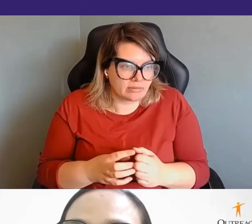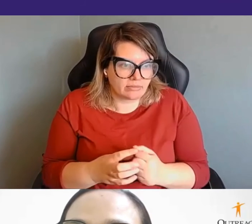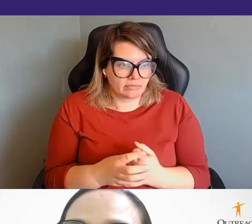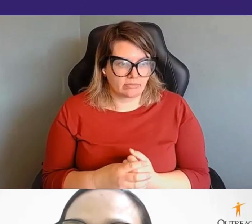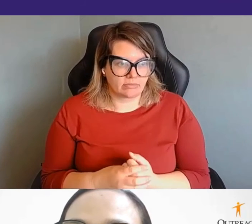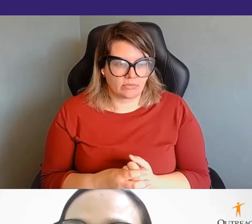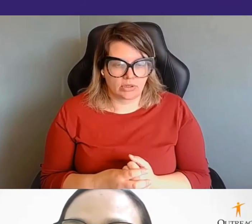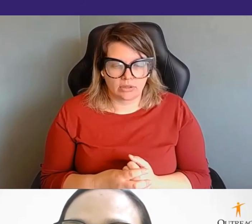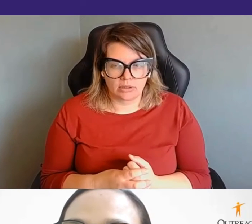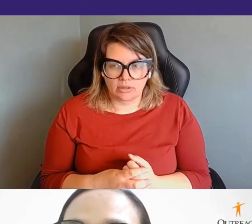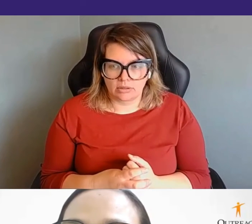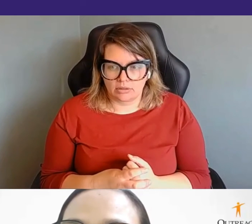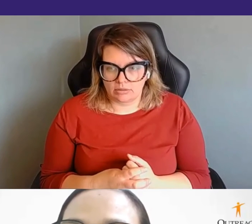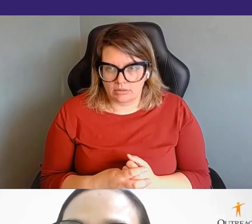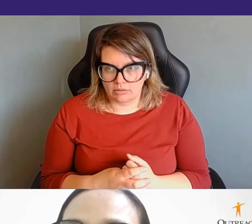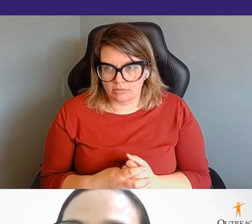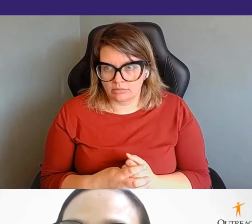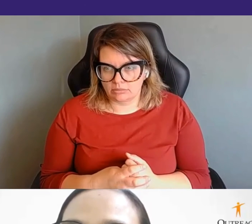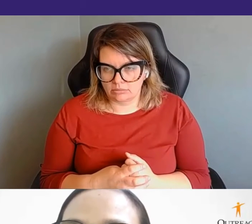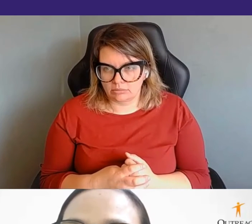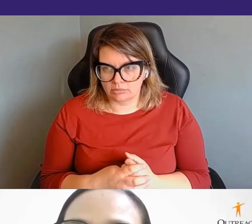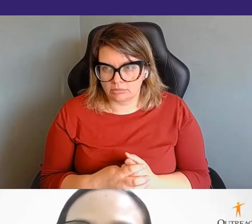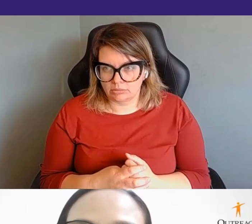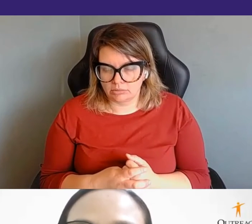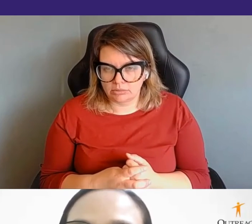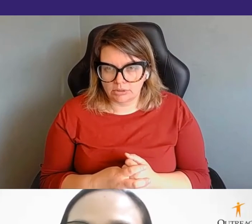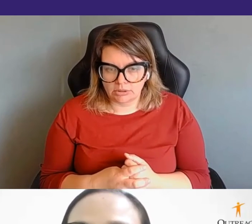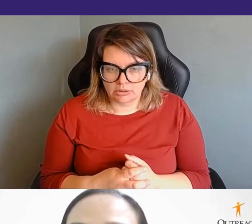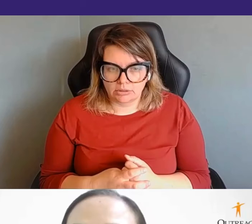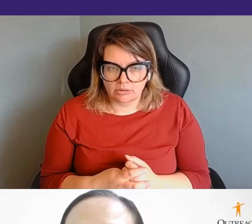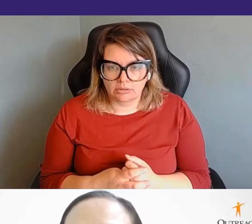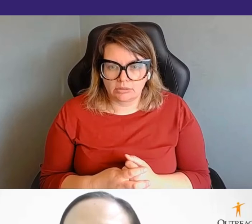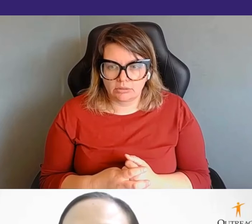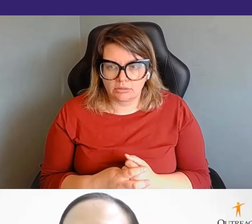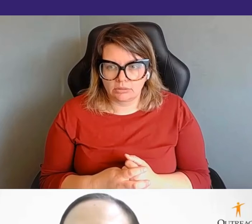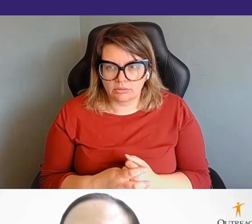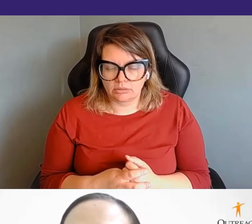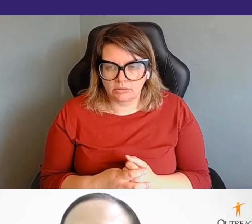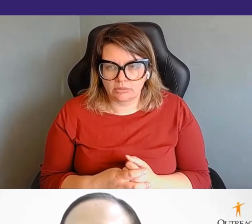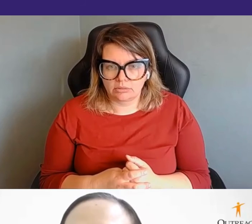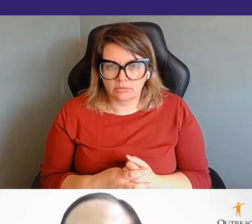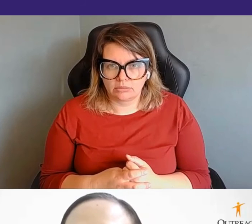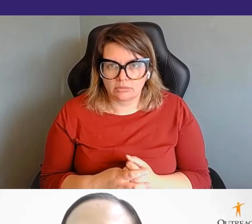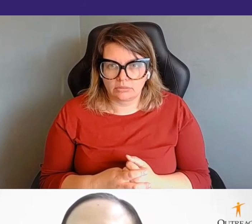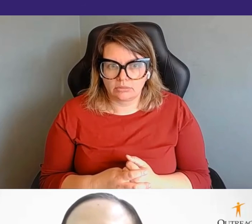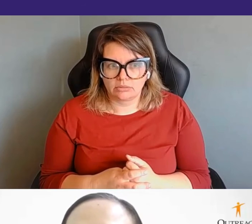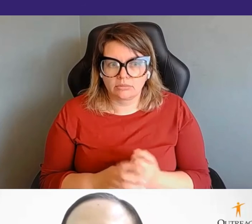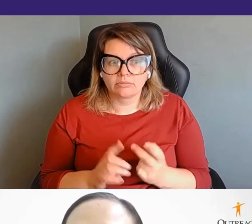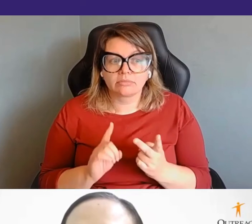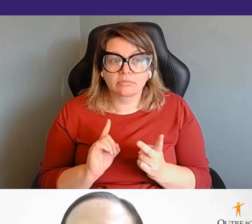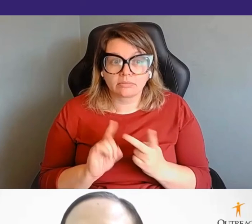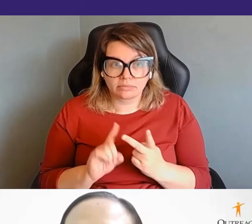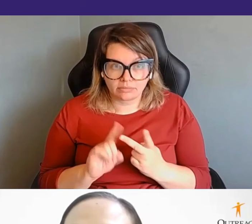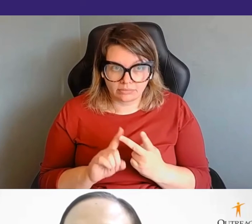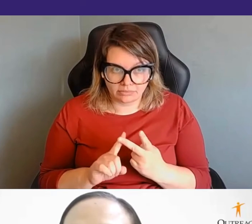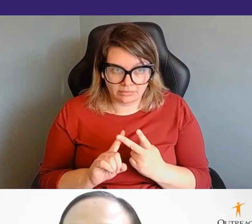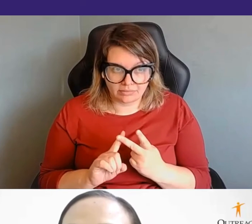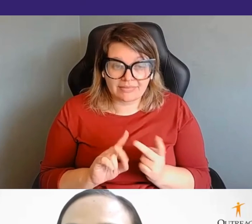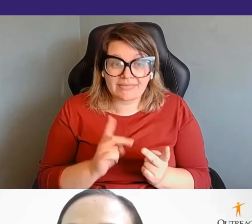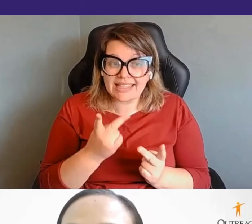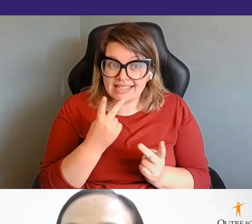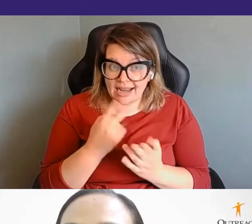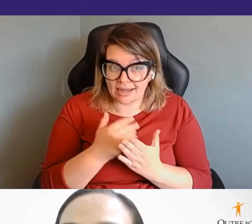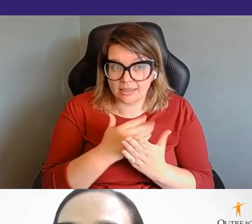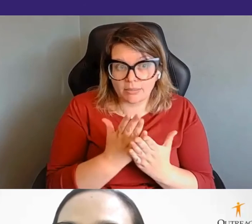question. You know. The second part of the question, thank you for your answer to the first part. The second part of the